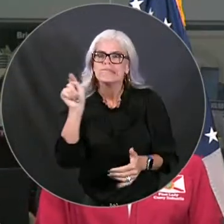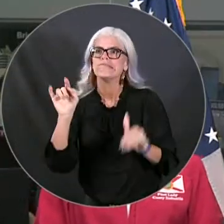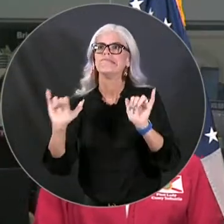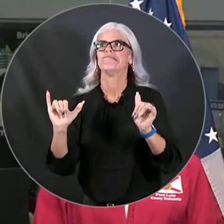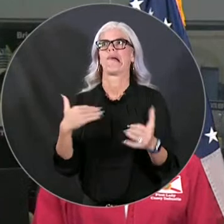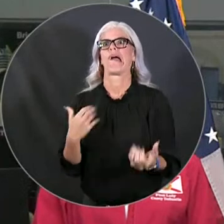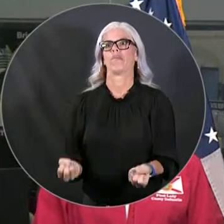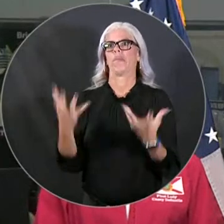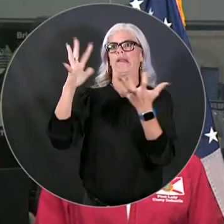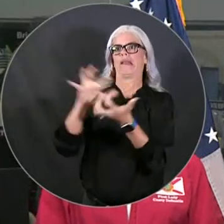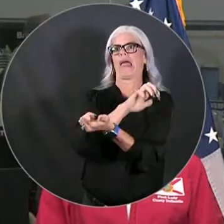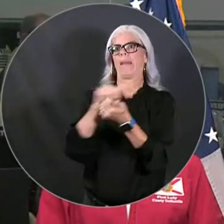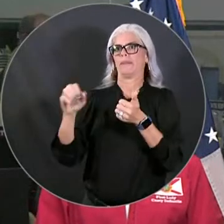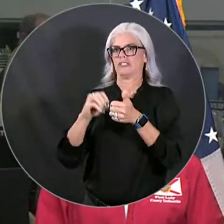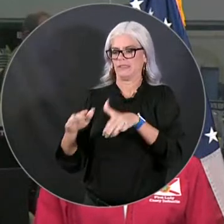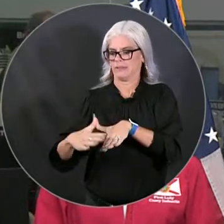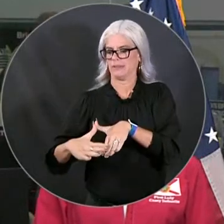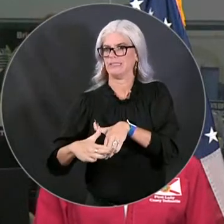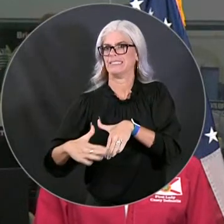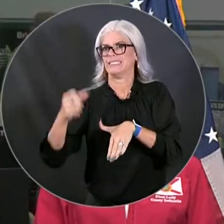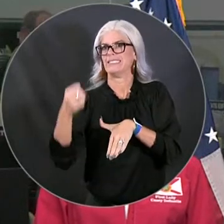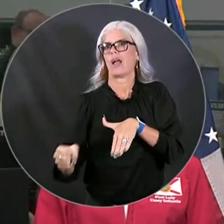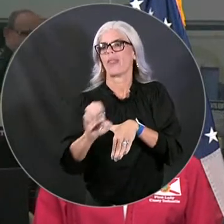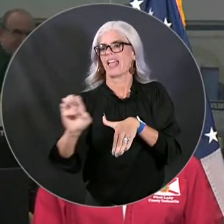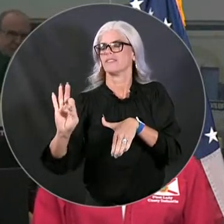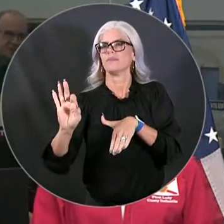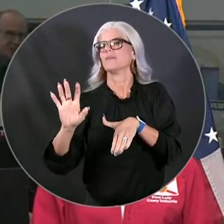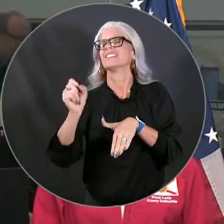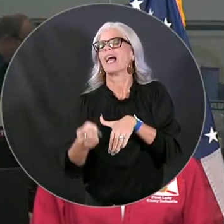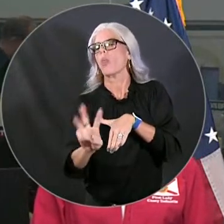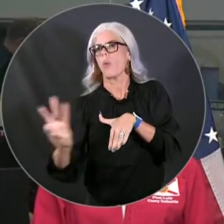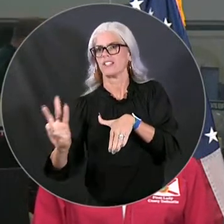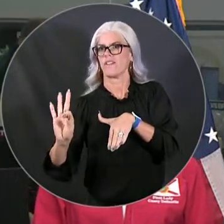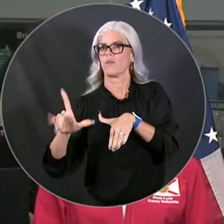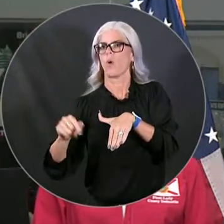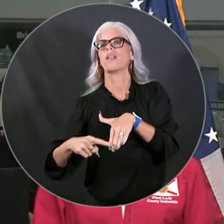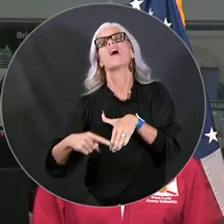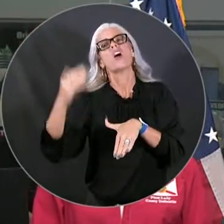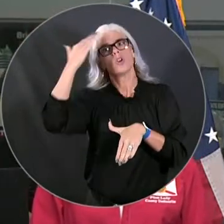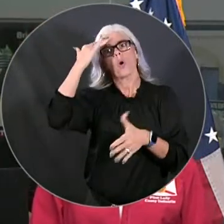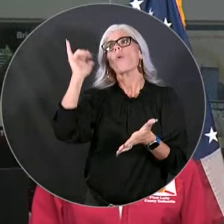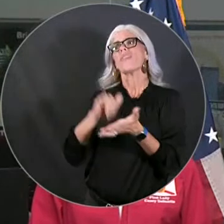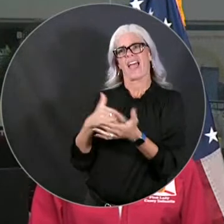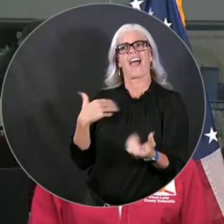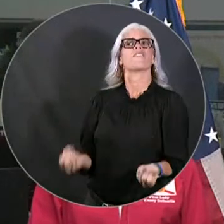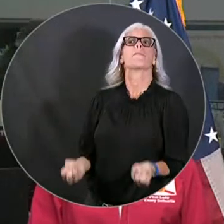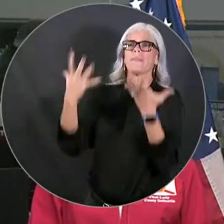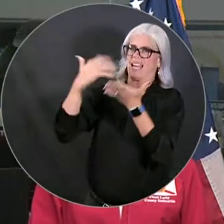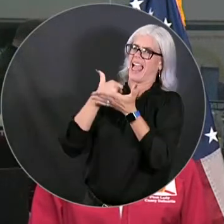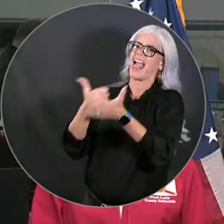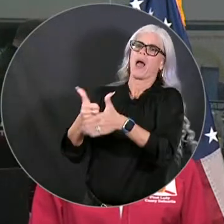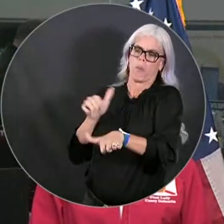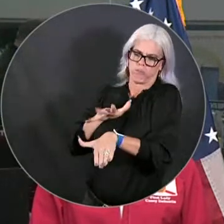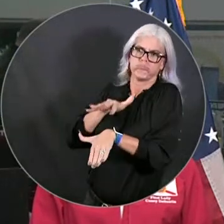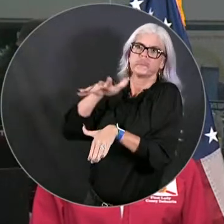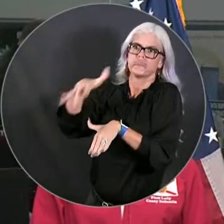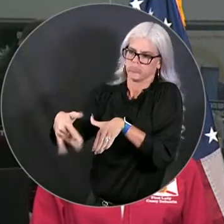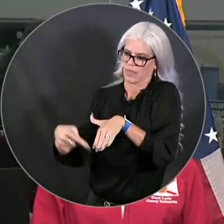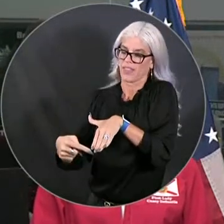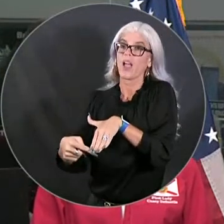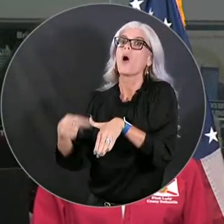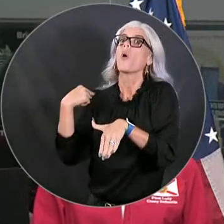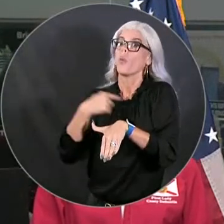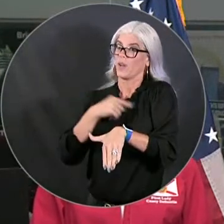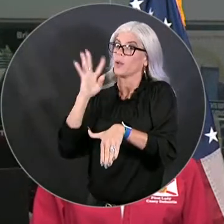storm is having broad impacts across the state, and some of the flooding you're going to see in areas hundreds of miles from where this